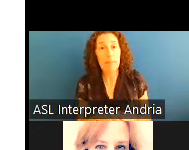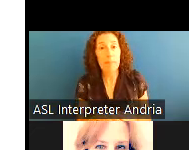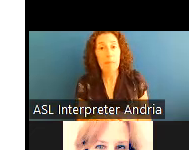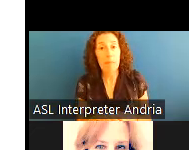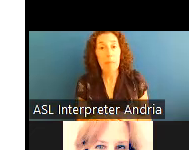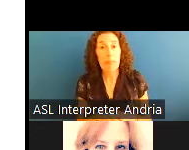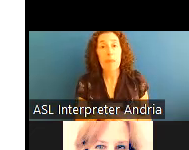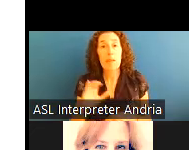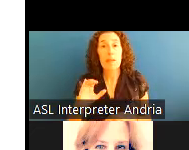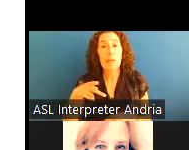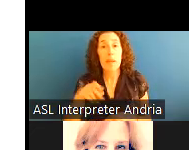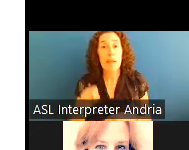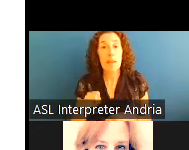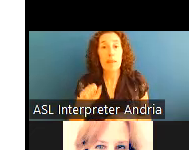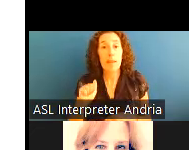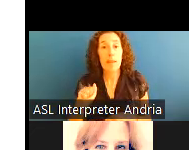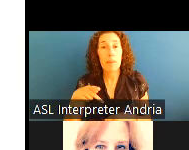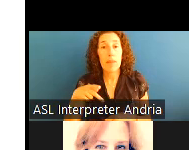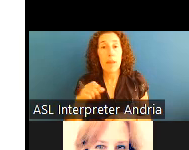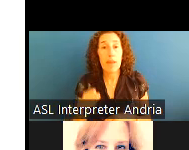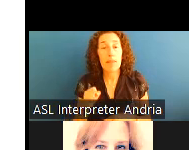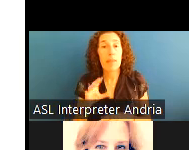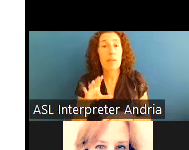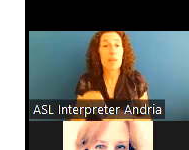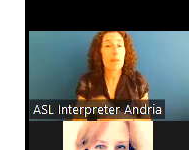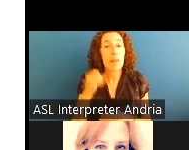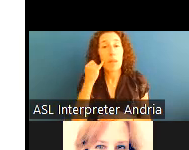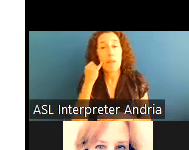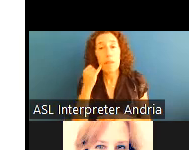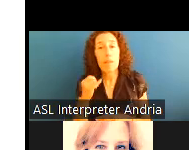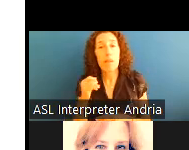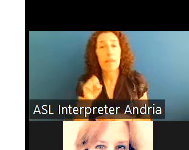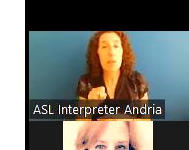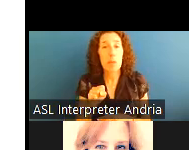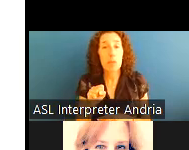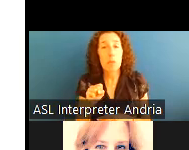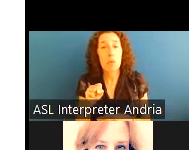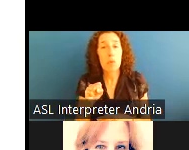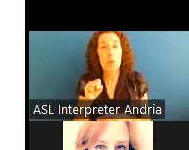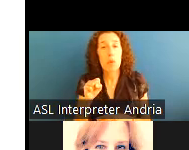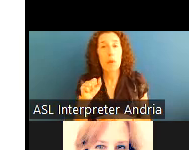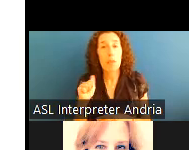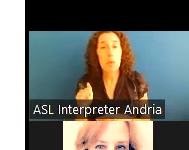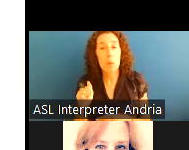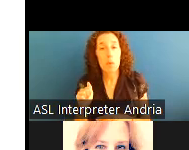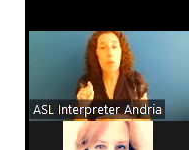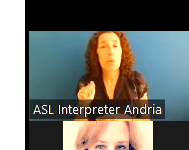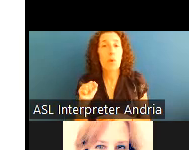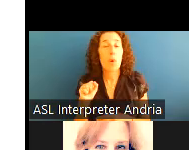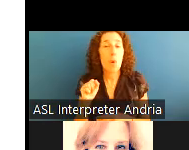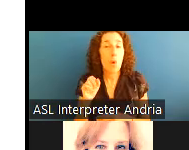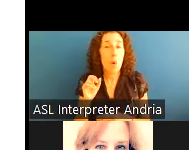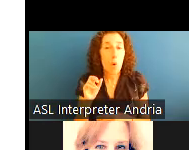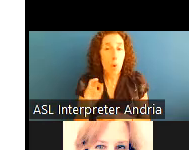cases that involve child sexual abuse or cases that involve vulnerable adults. When I was first kind of trying to develop a